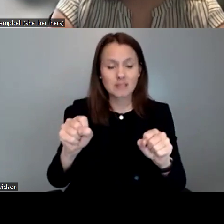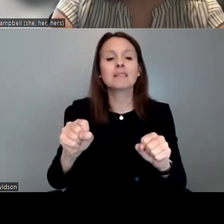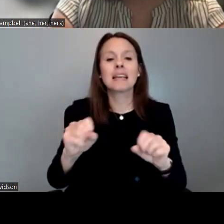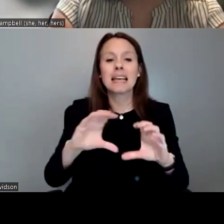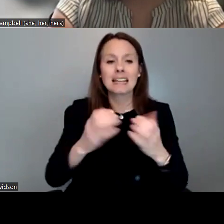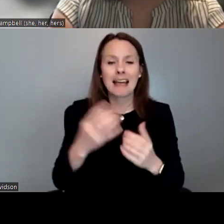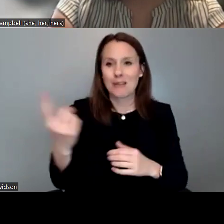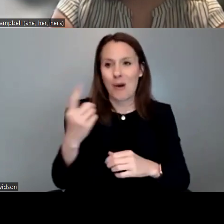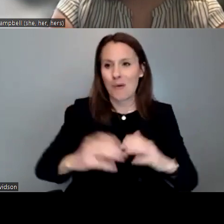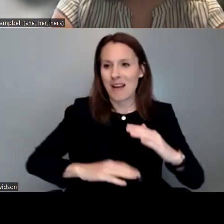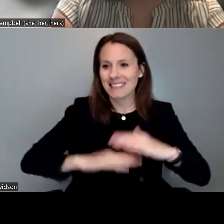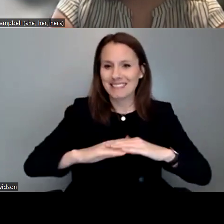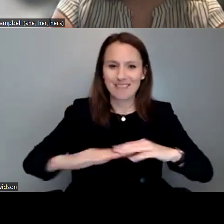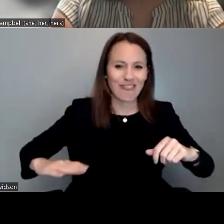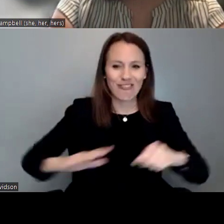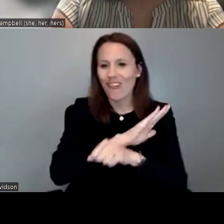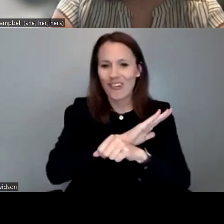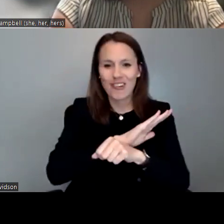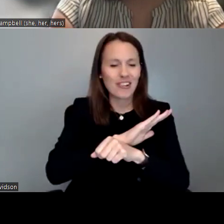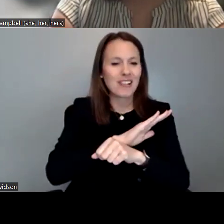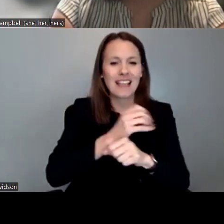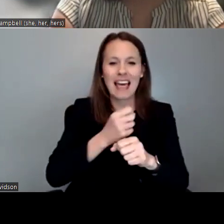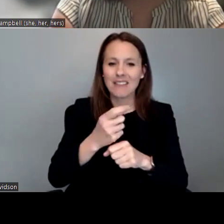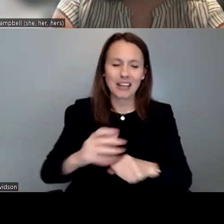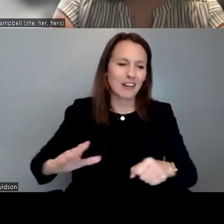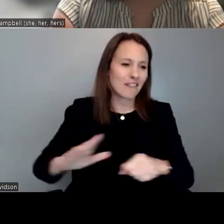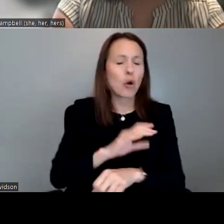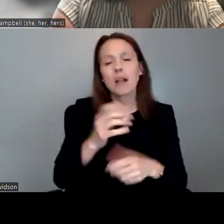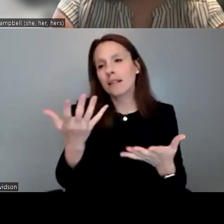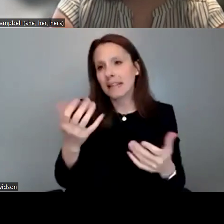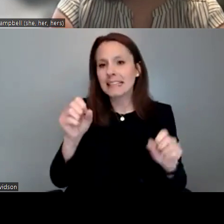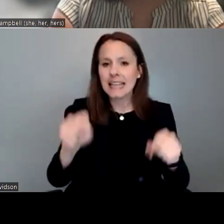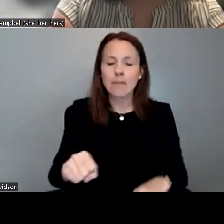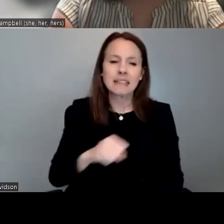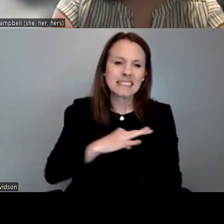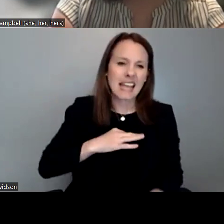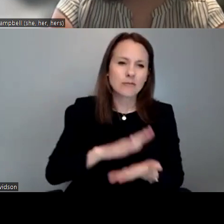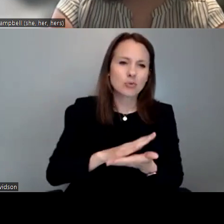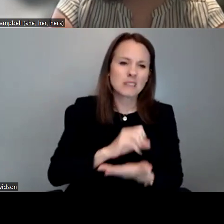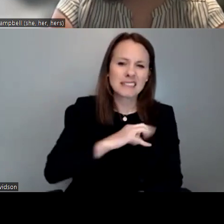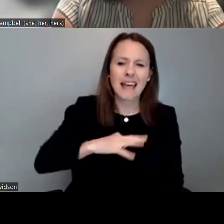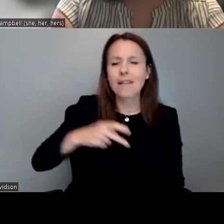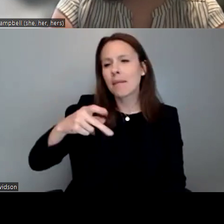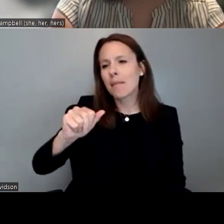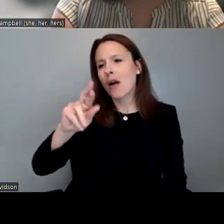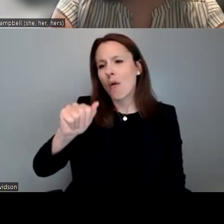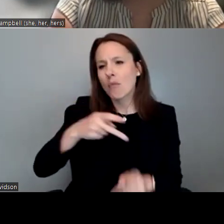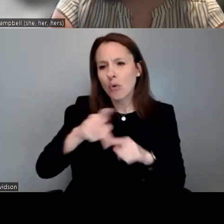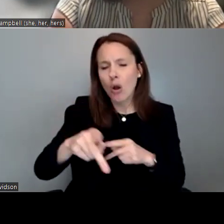filled each year. And like I said, it could be paraprofessionals, it could be parents,